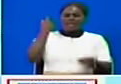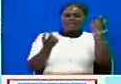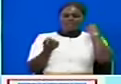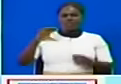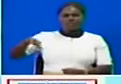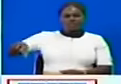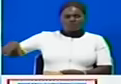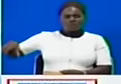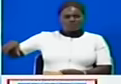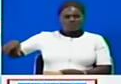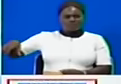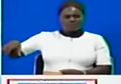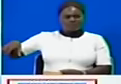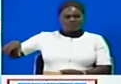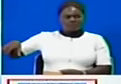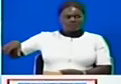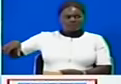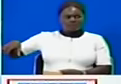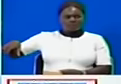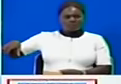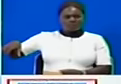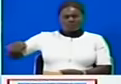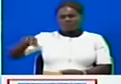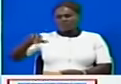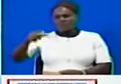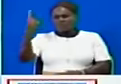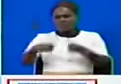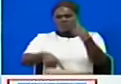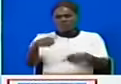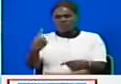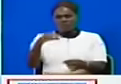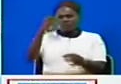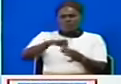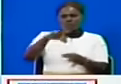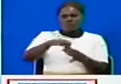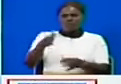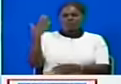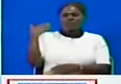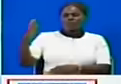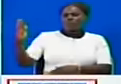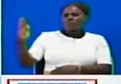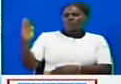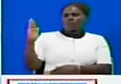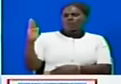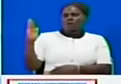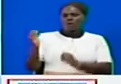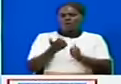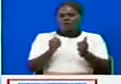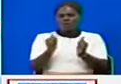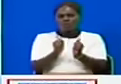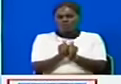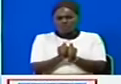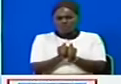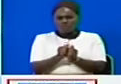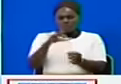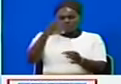an unprecedented outcome when Kipchebor ward residents voted a former watchman to battle it out in the August polls for